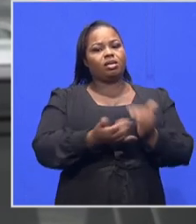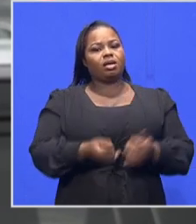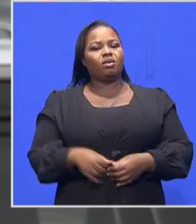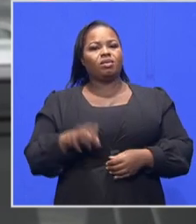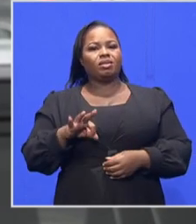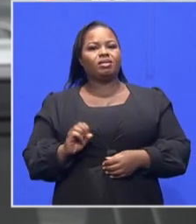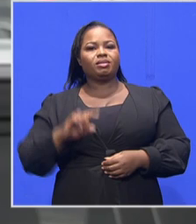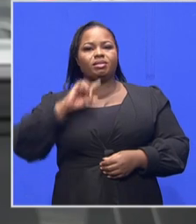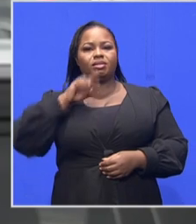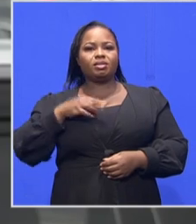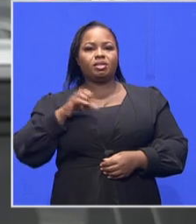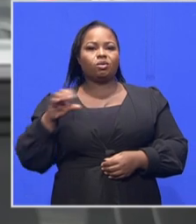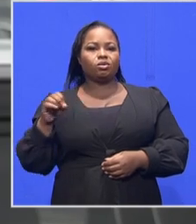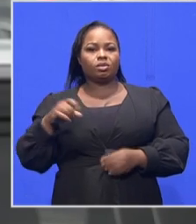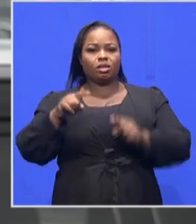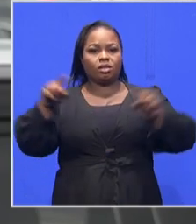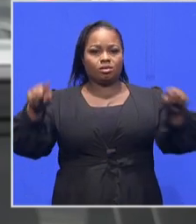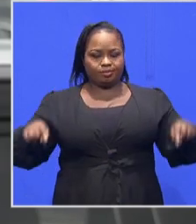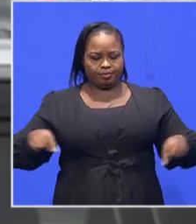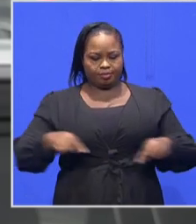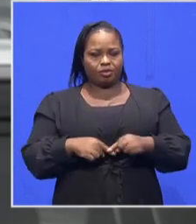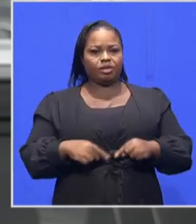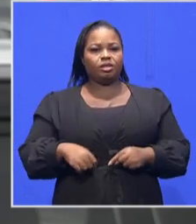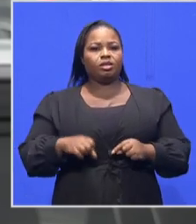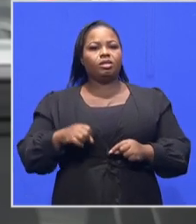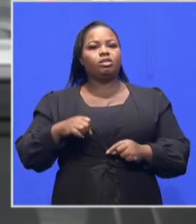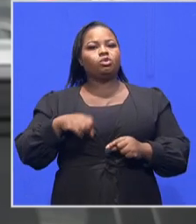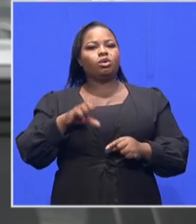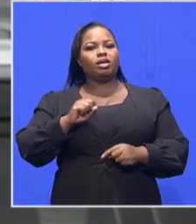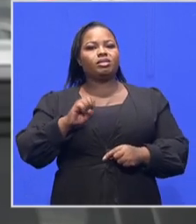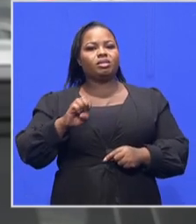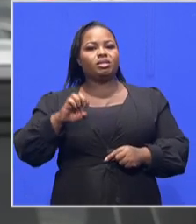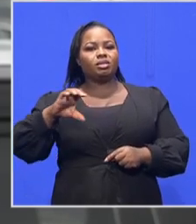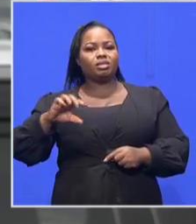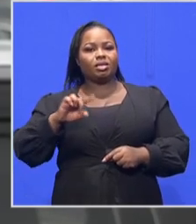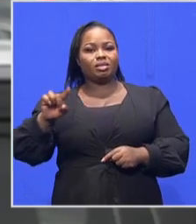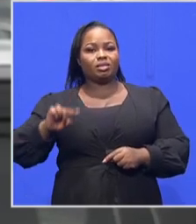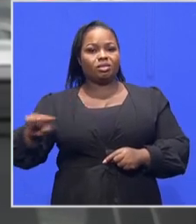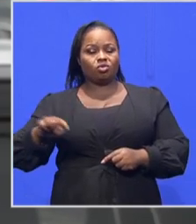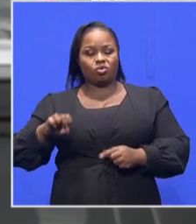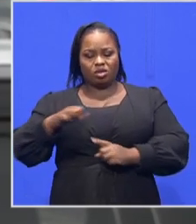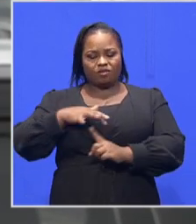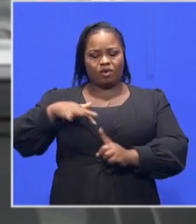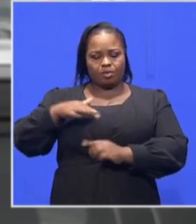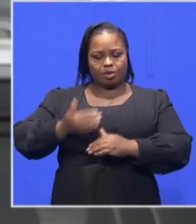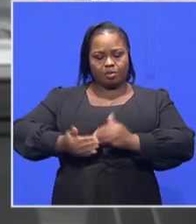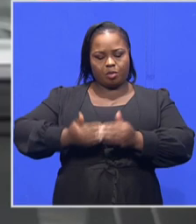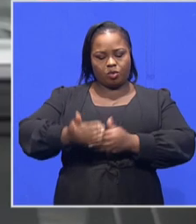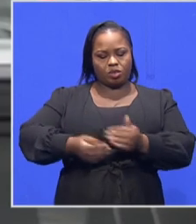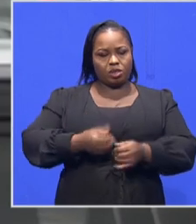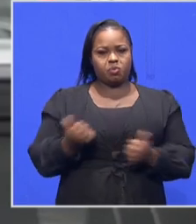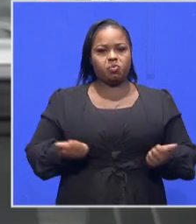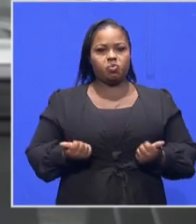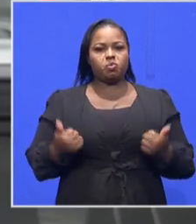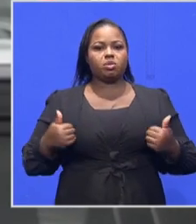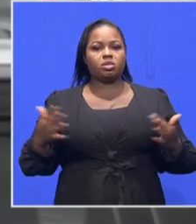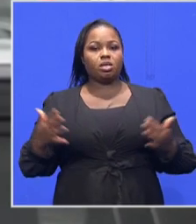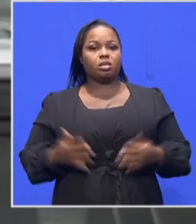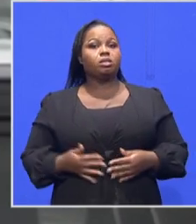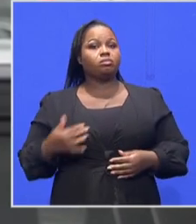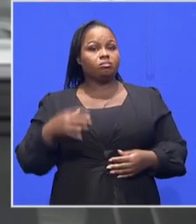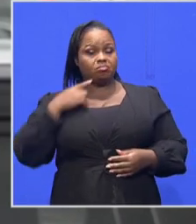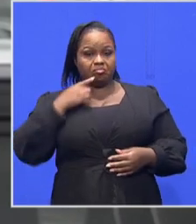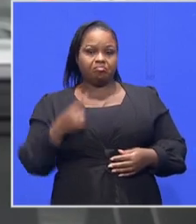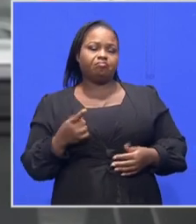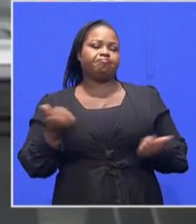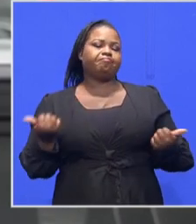hectares SEZ. That spatial development processes, environmental processes already underway. So I can tell you that we're